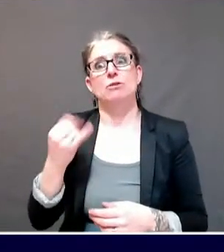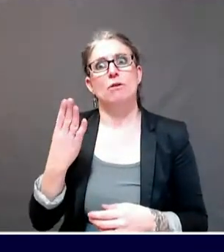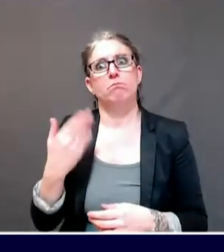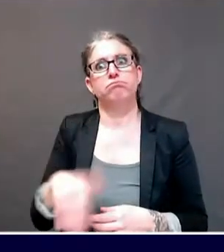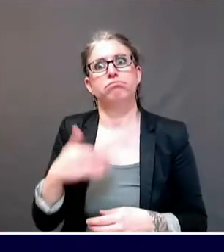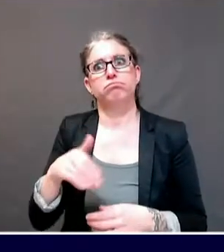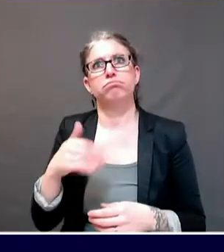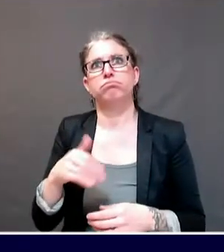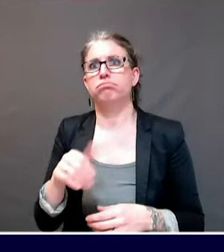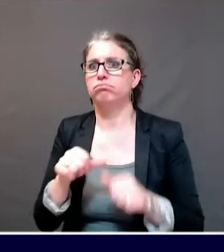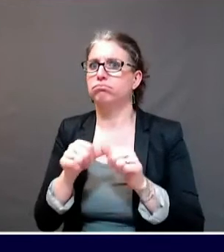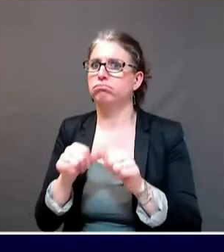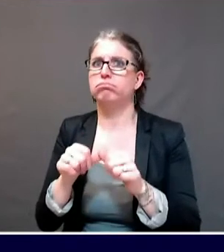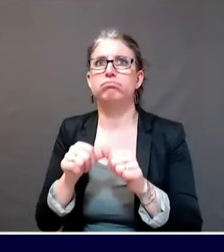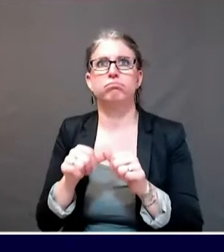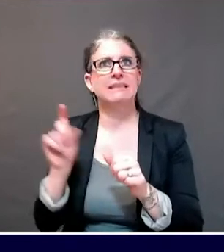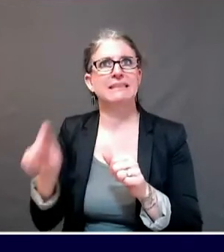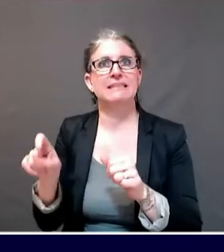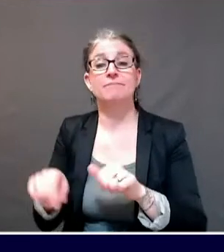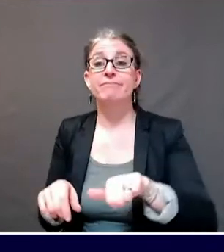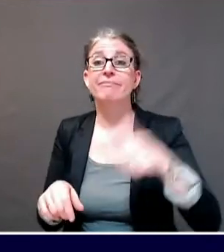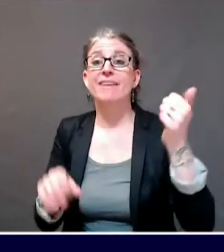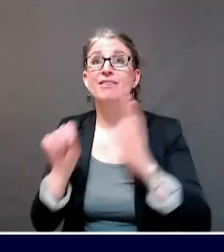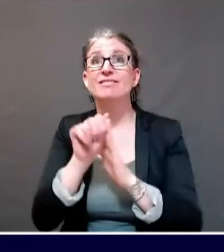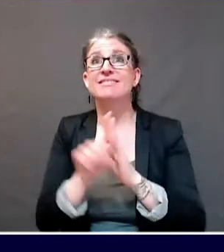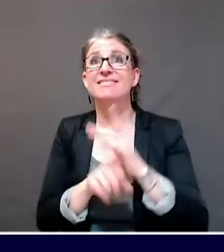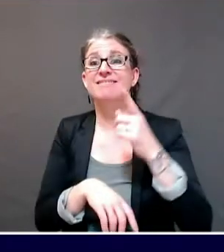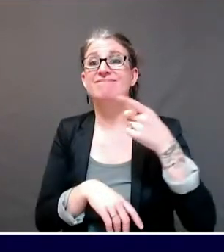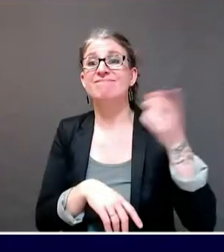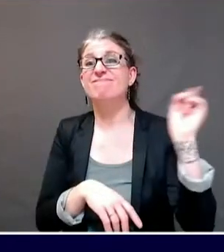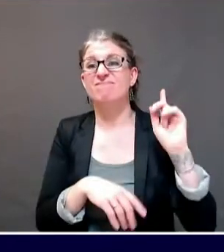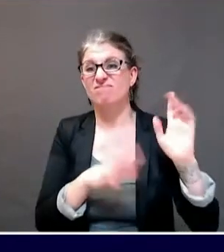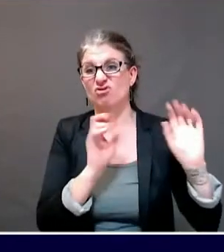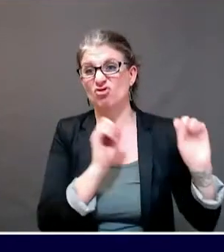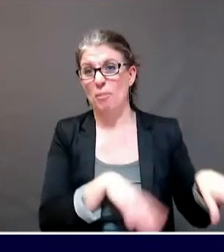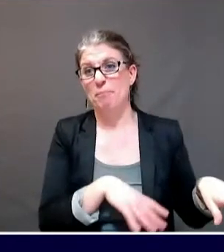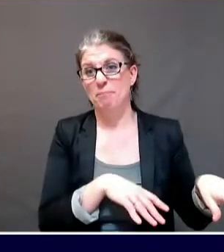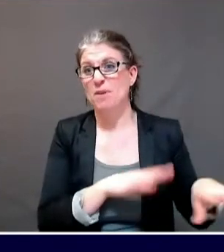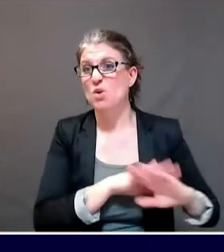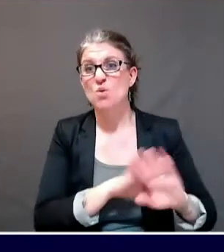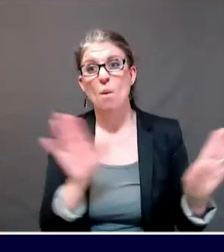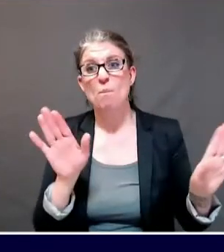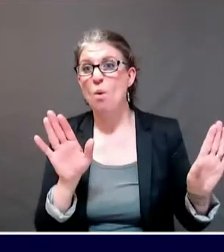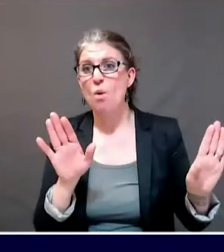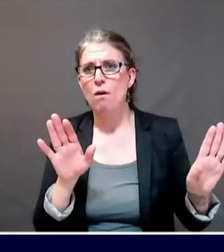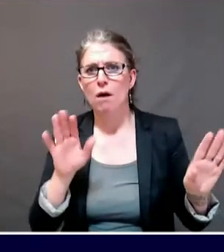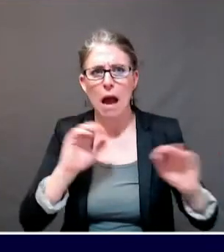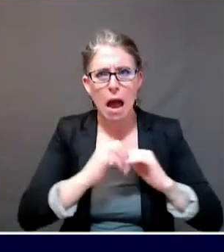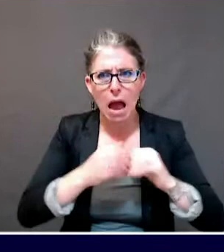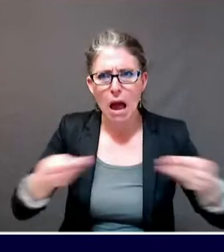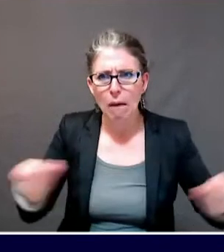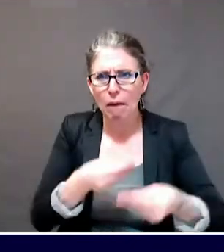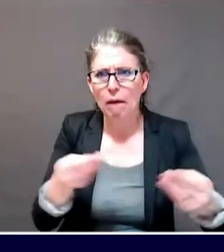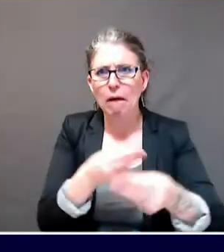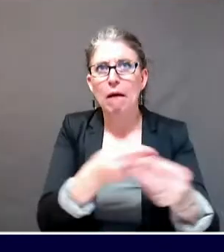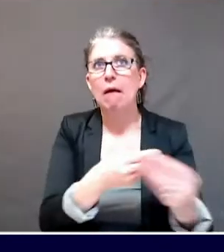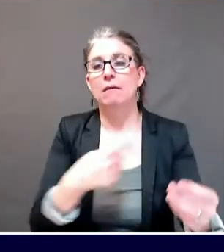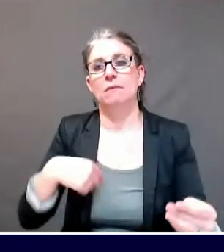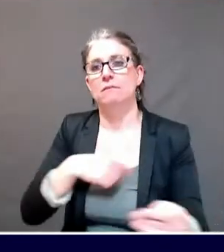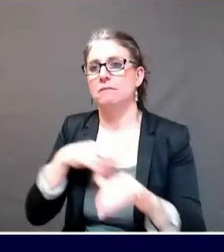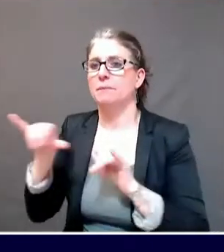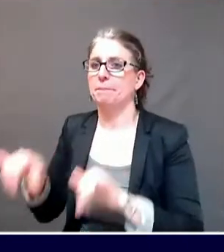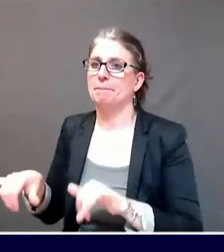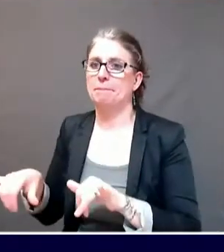is, not exaggerating, they've basically stopped much of those work streams. In many states now, if you get diagnosed